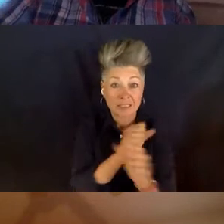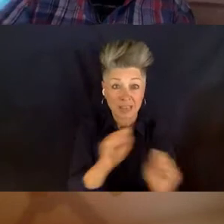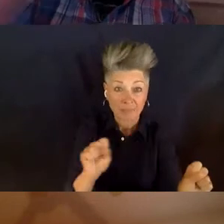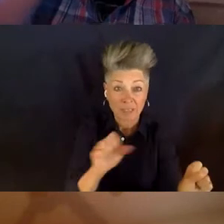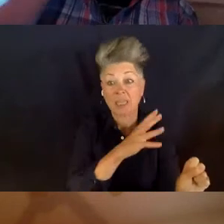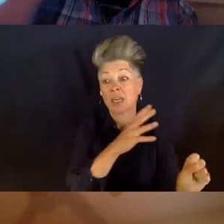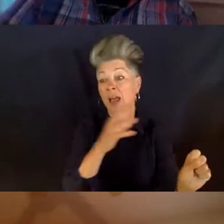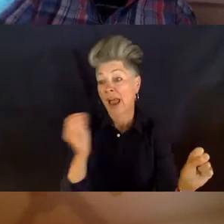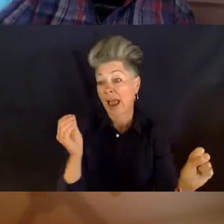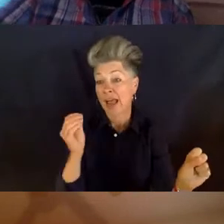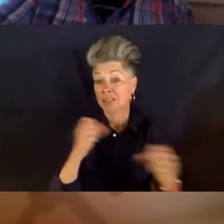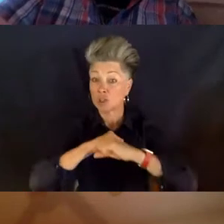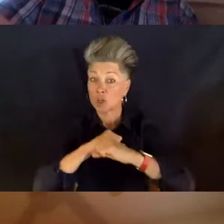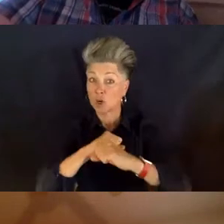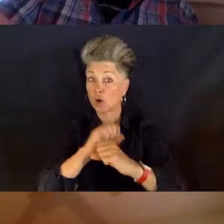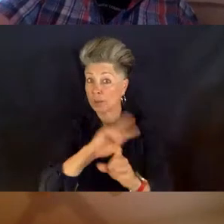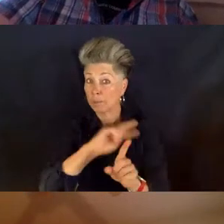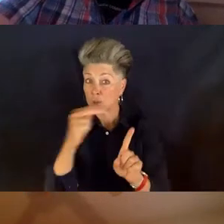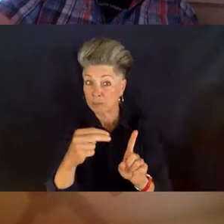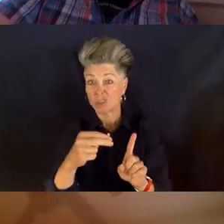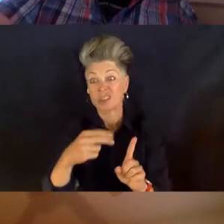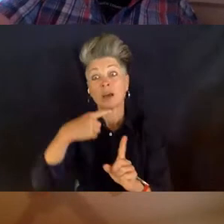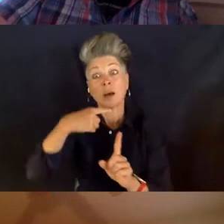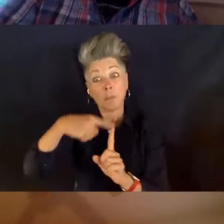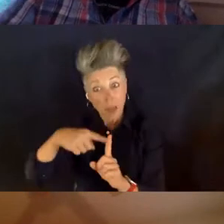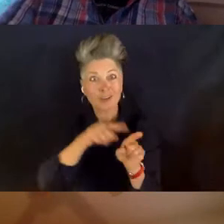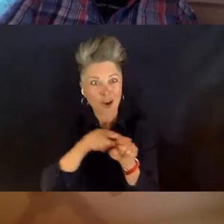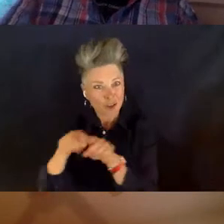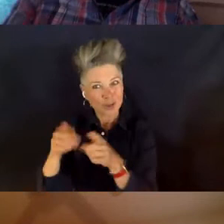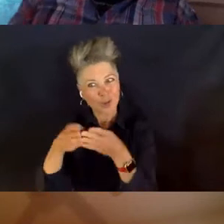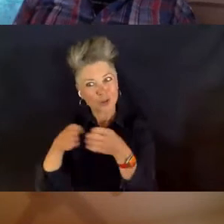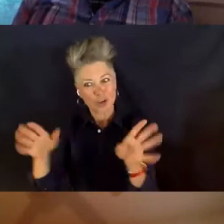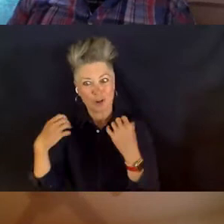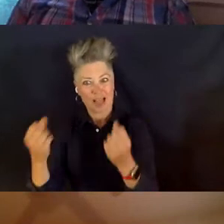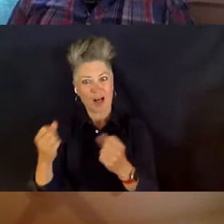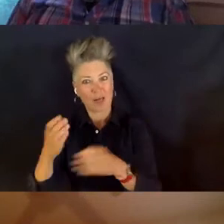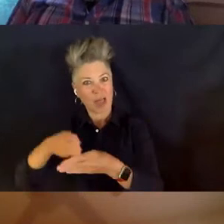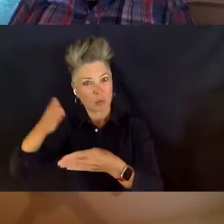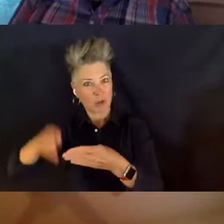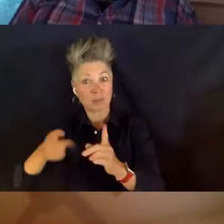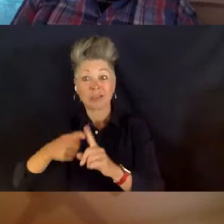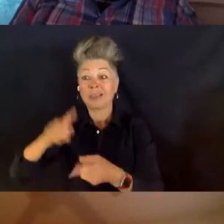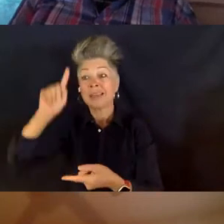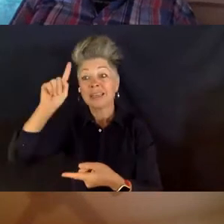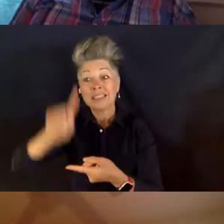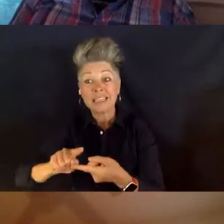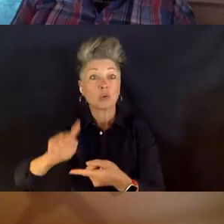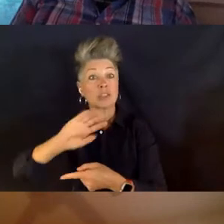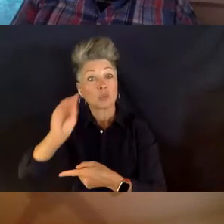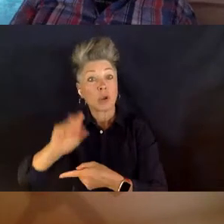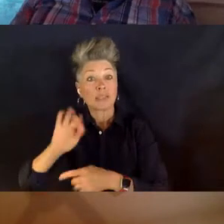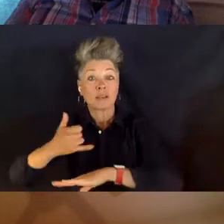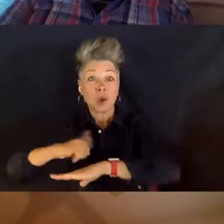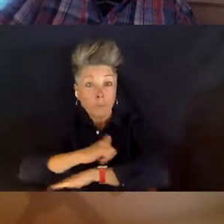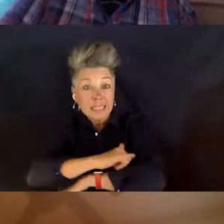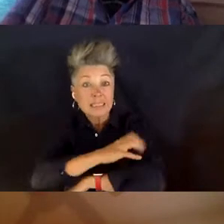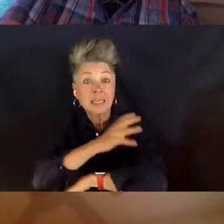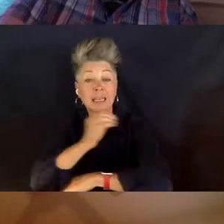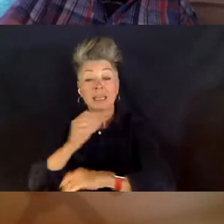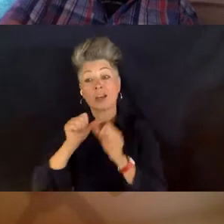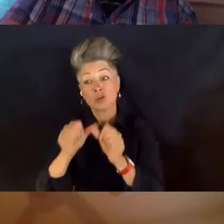but also general health outcomes like being able to decrease the rates of obesity and chronic illness such as heart disease